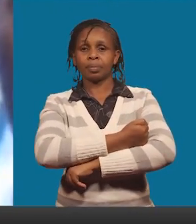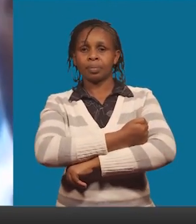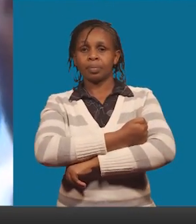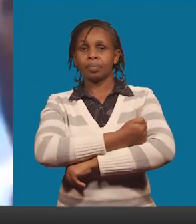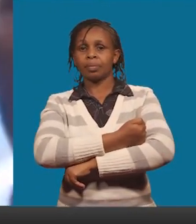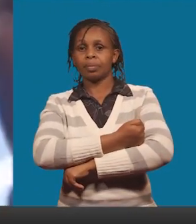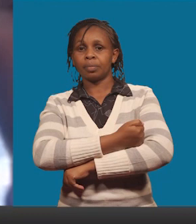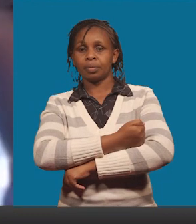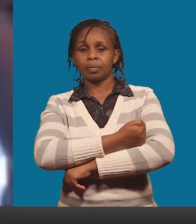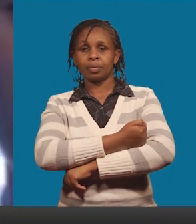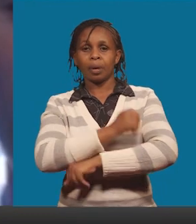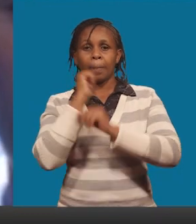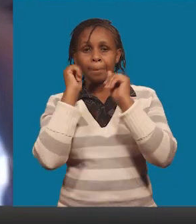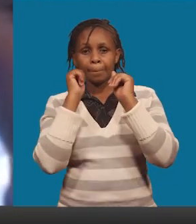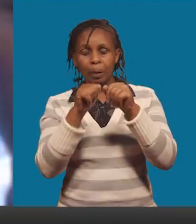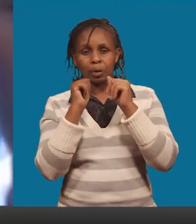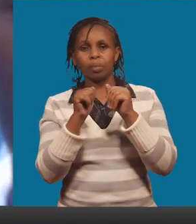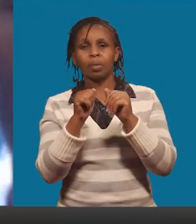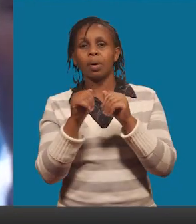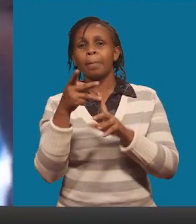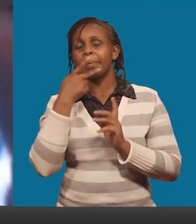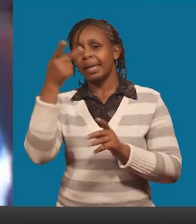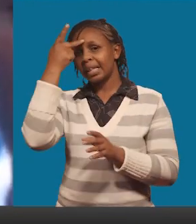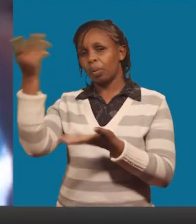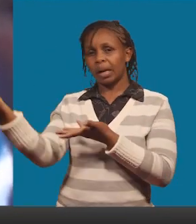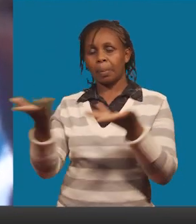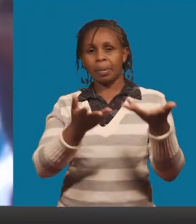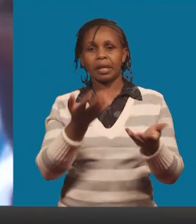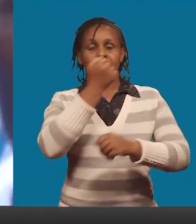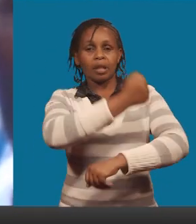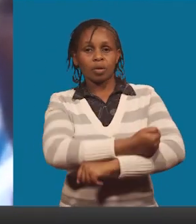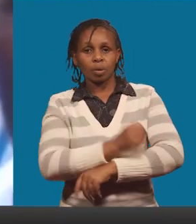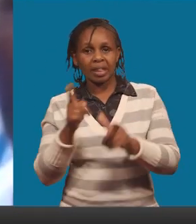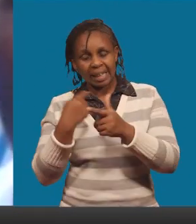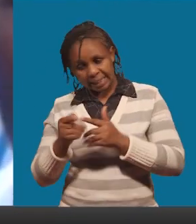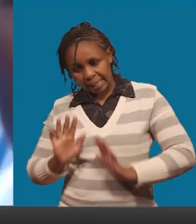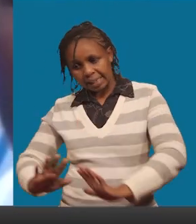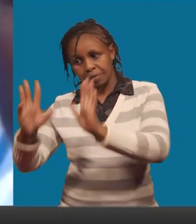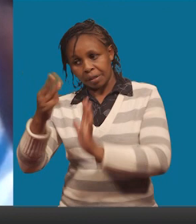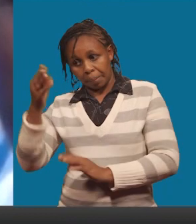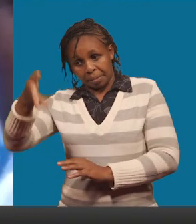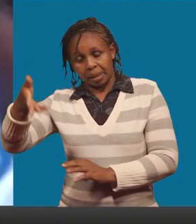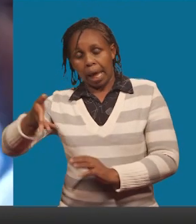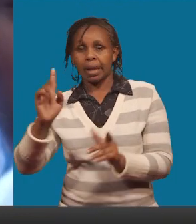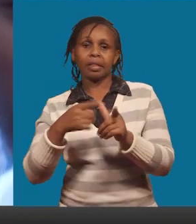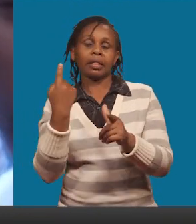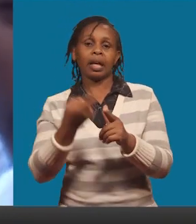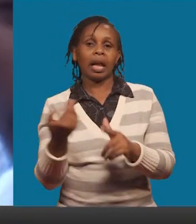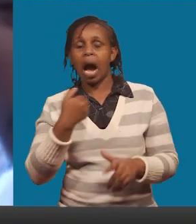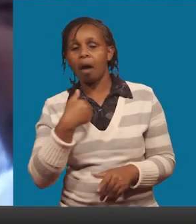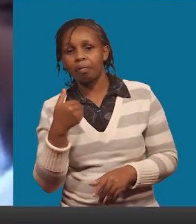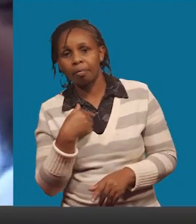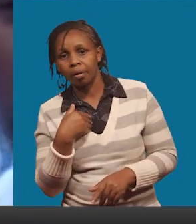come as a last resort. So the parents bring them to school, and sometimes they leave them there. They also